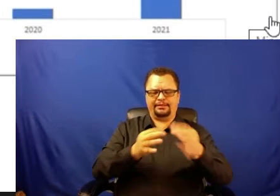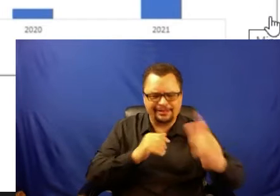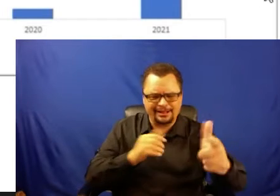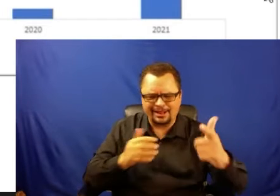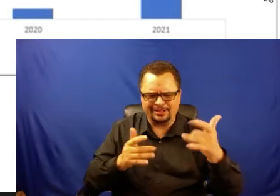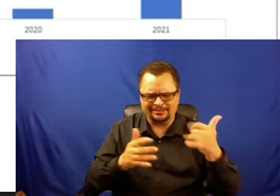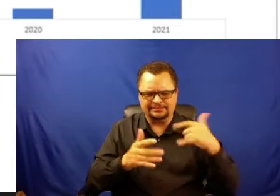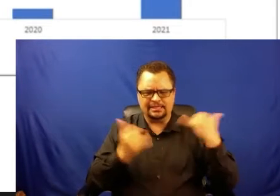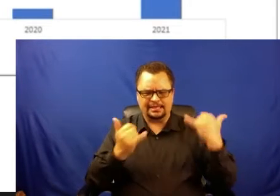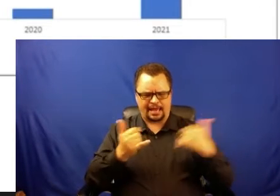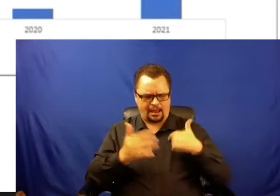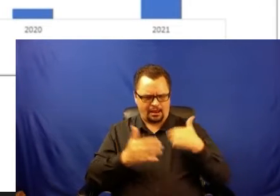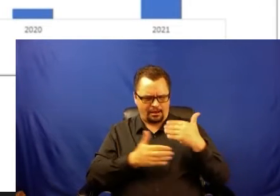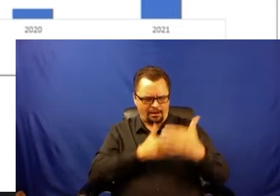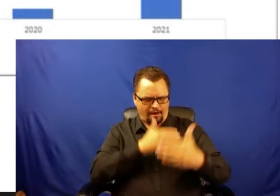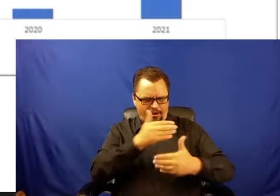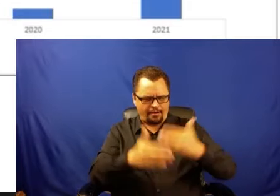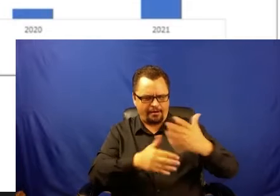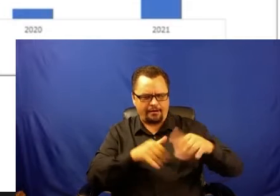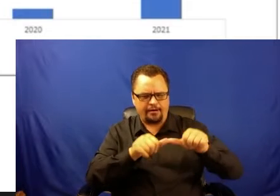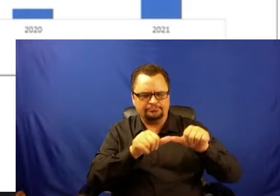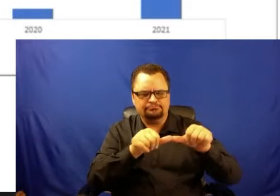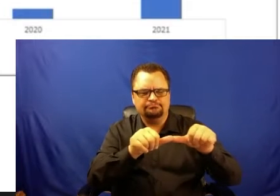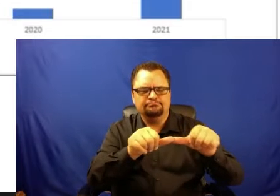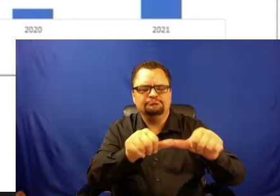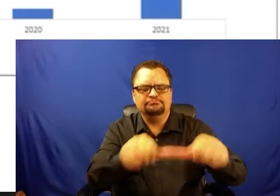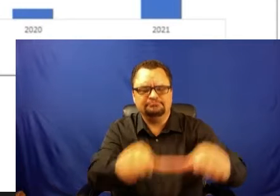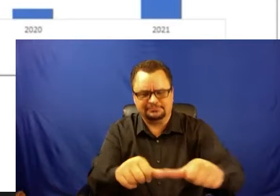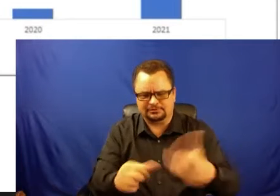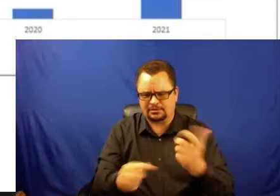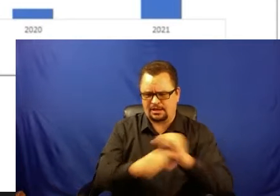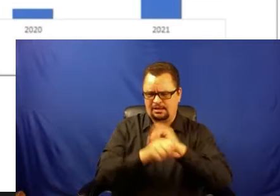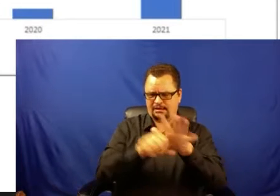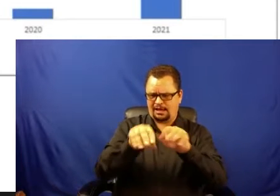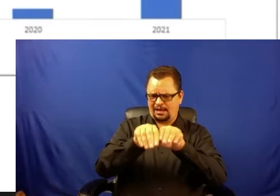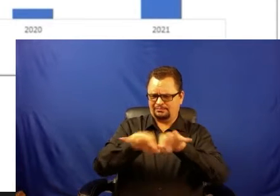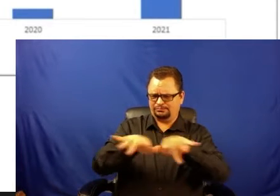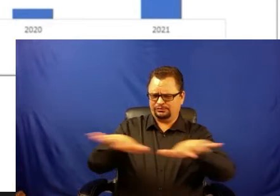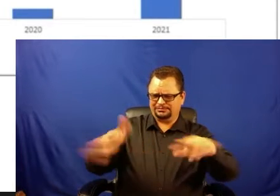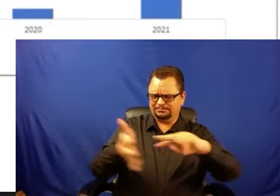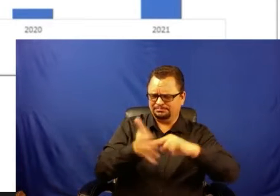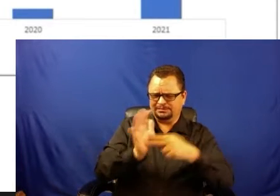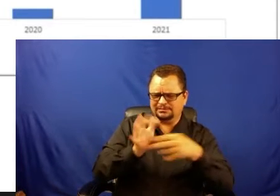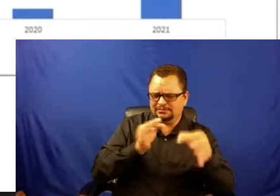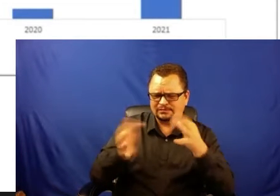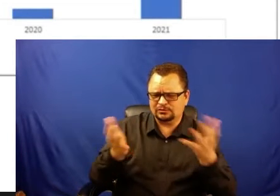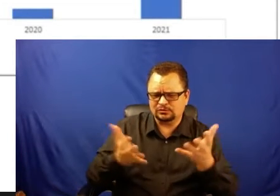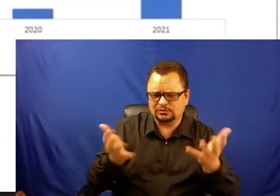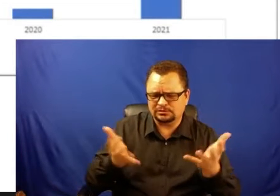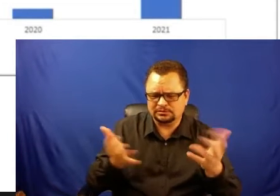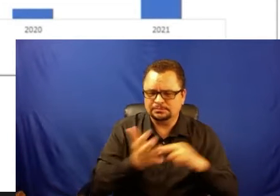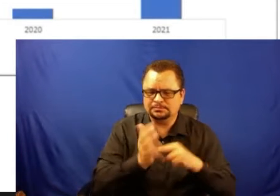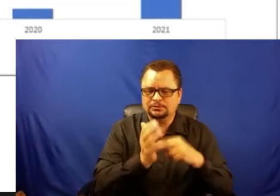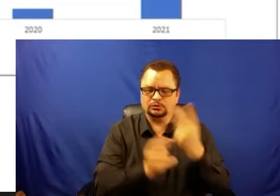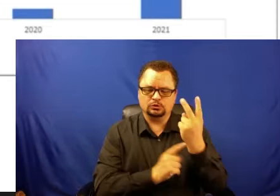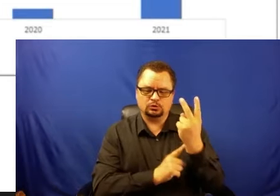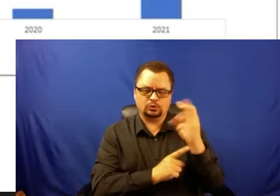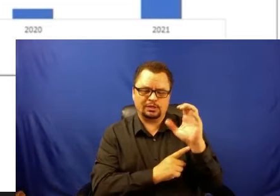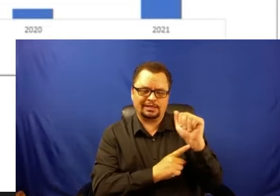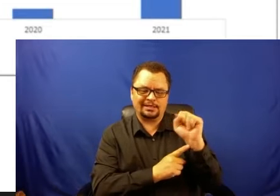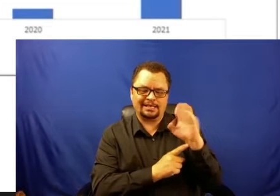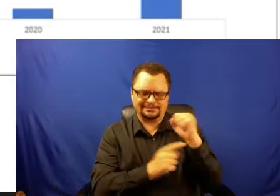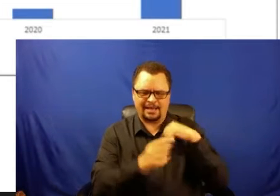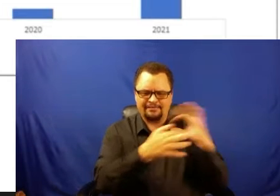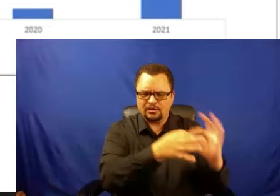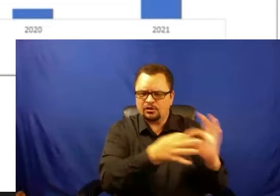was initially 2 cases that were epi-linked would be cause to begin an outbreak. This year it's 5.